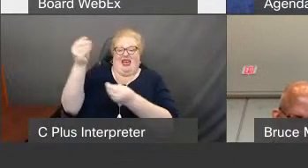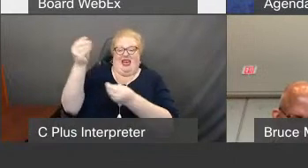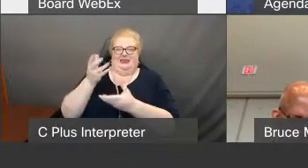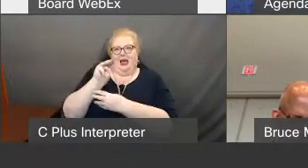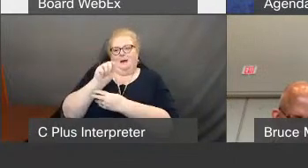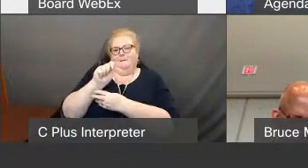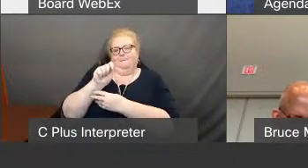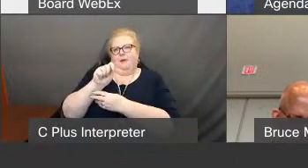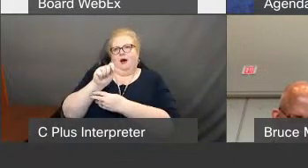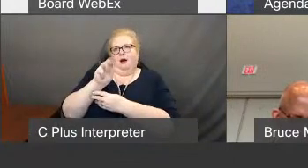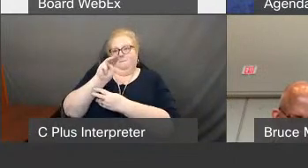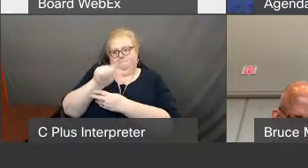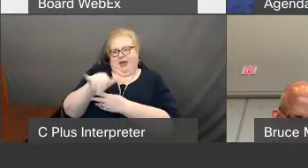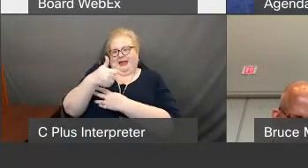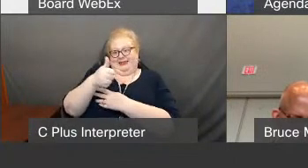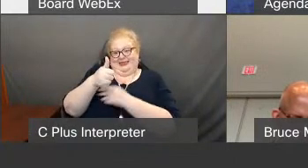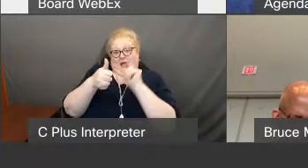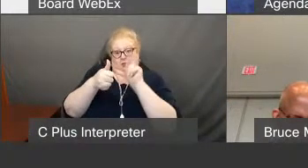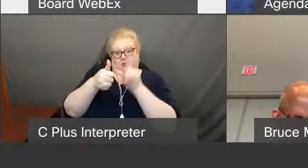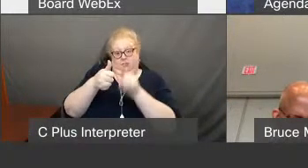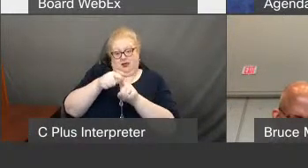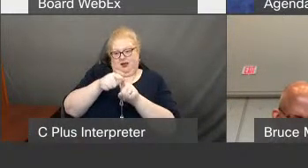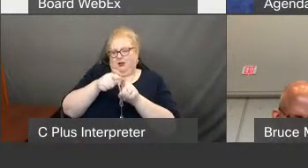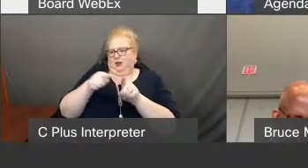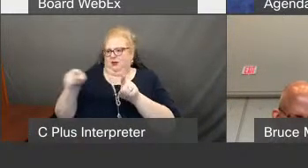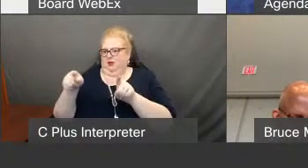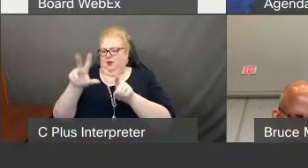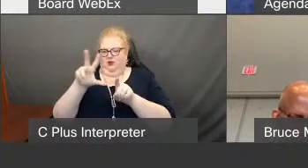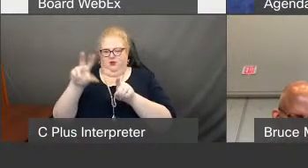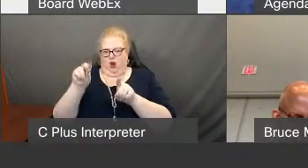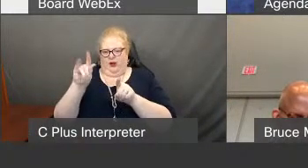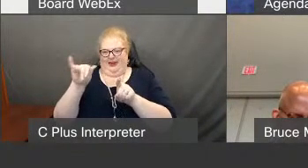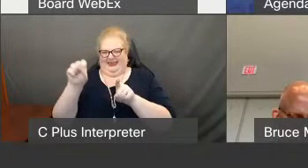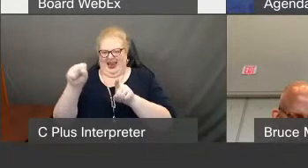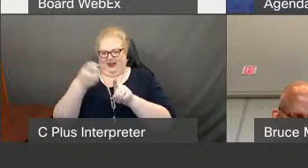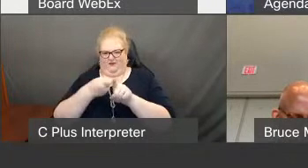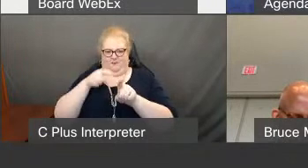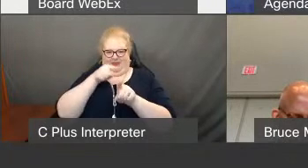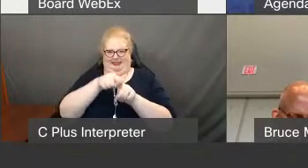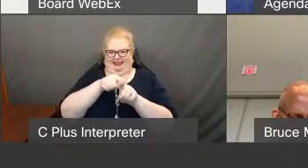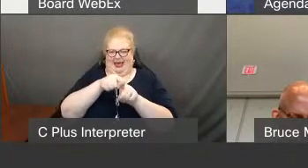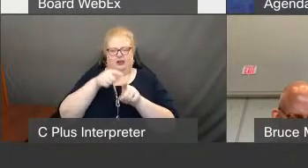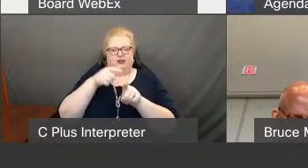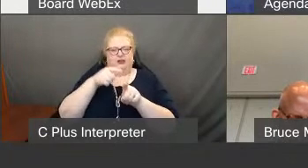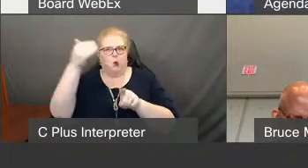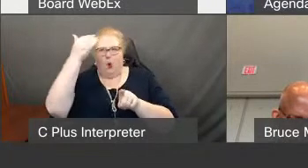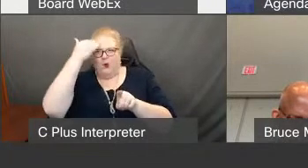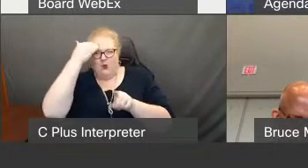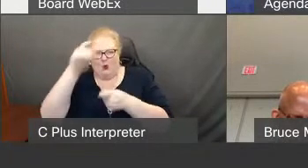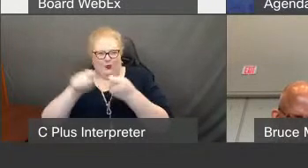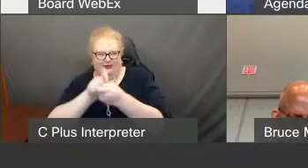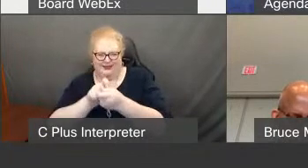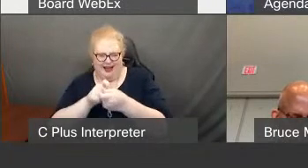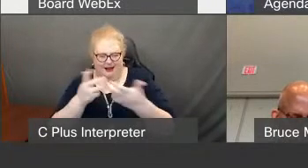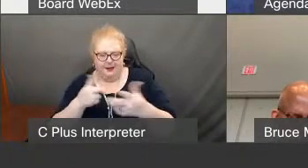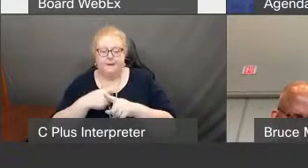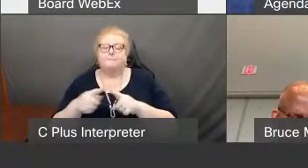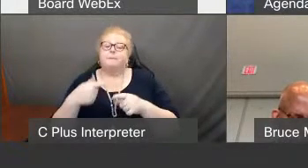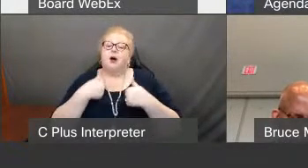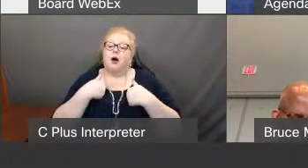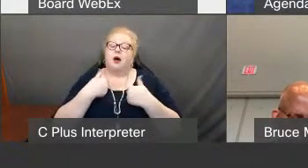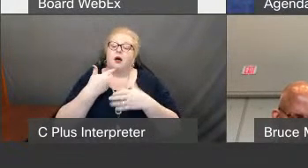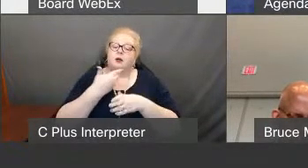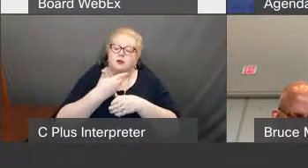believe. And so that won't be known until then. What I do want to share is, just when we're looking at